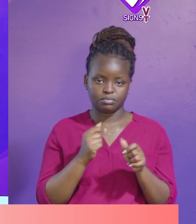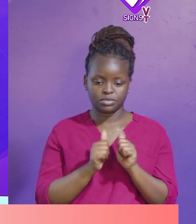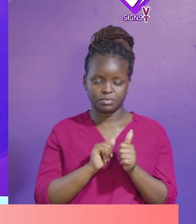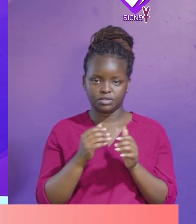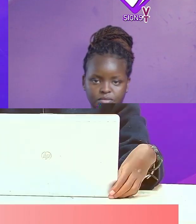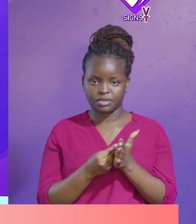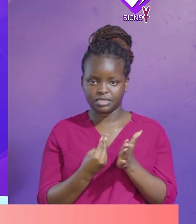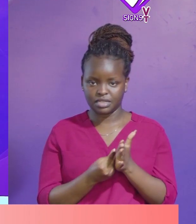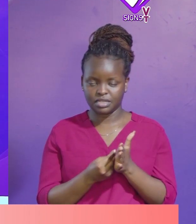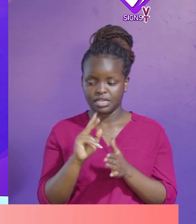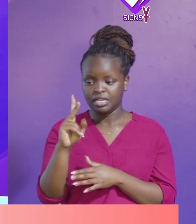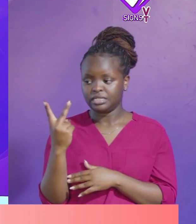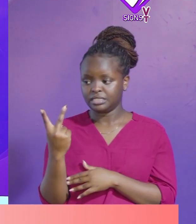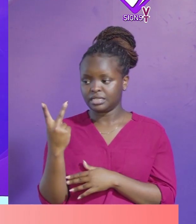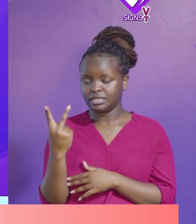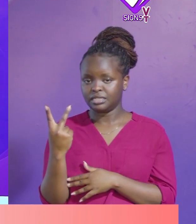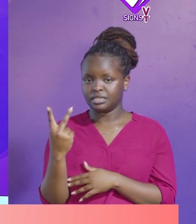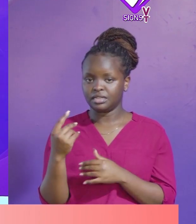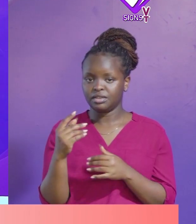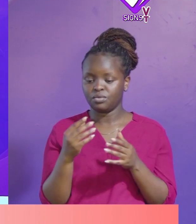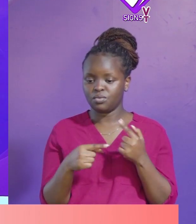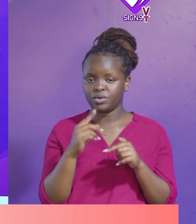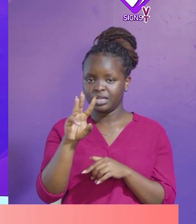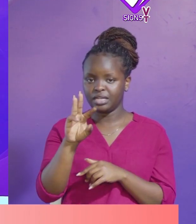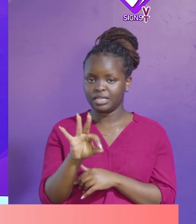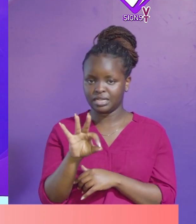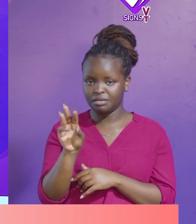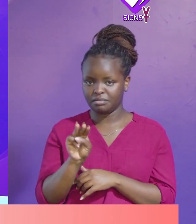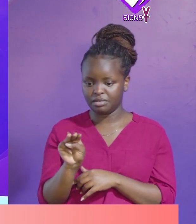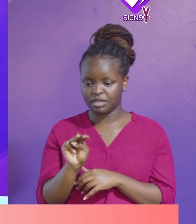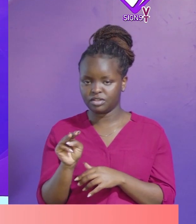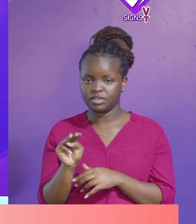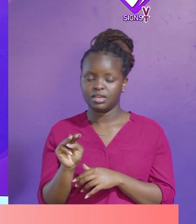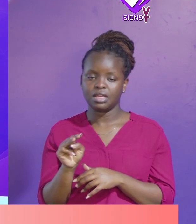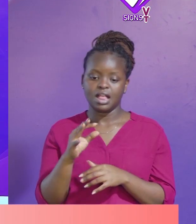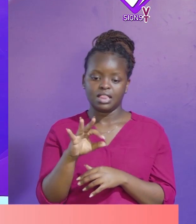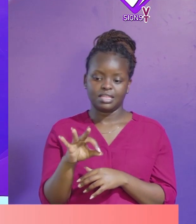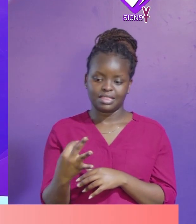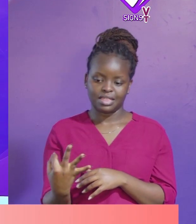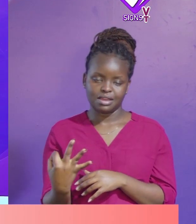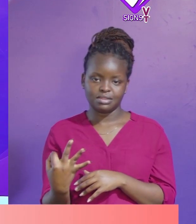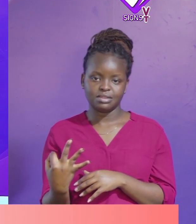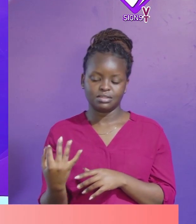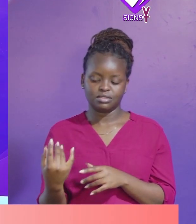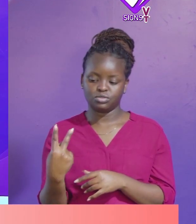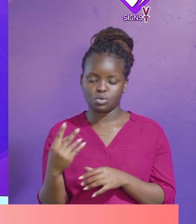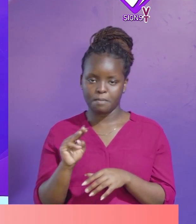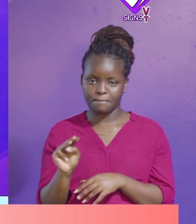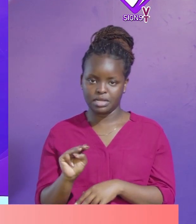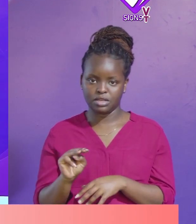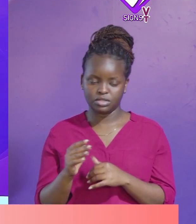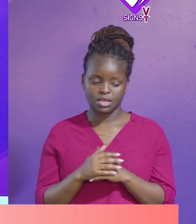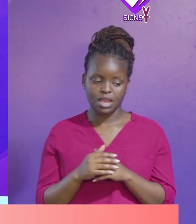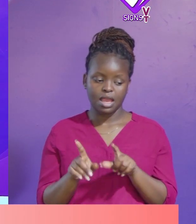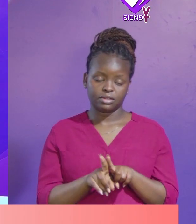second one will win 3 million. The third one will win 2 million. That is according to